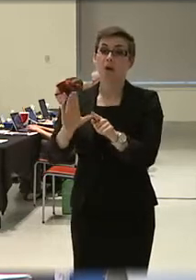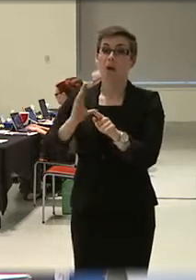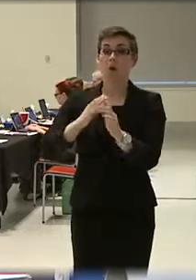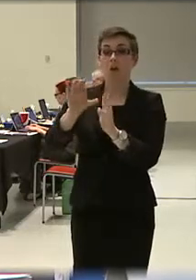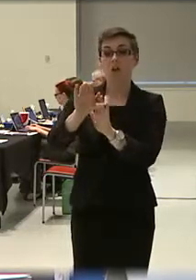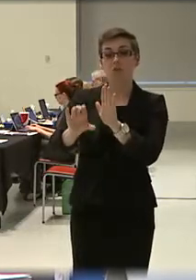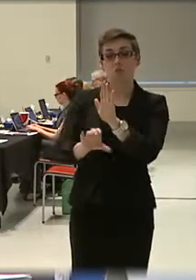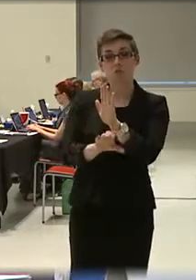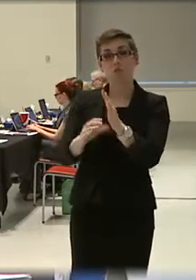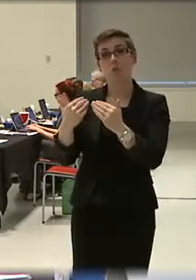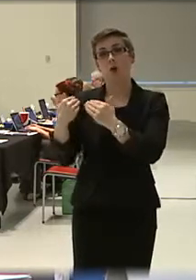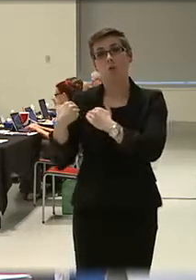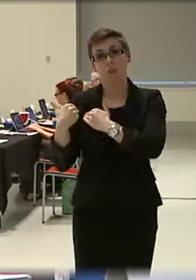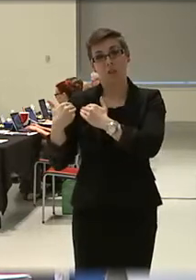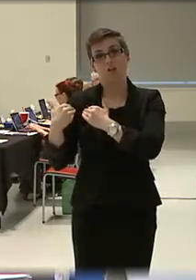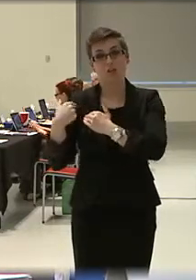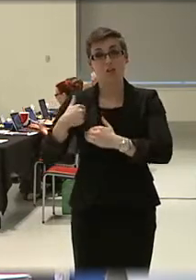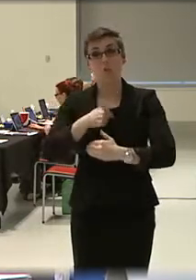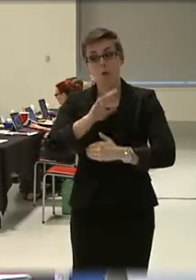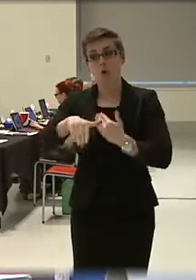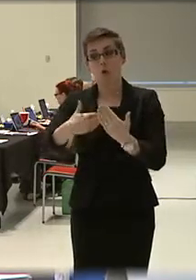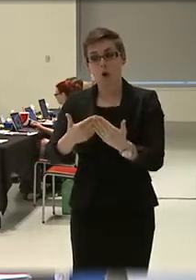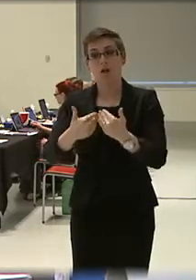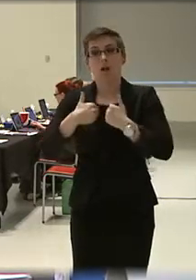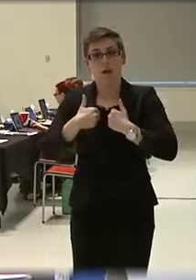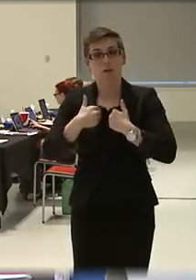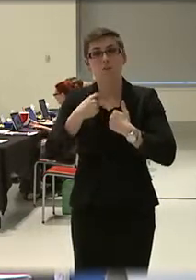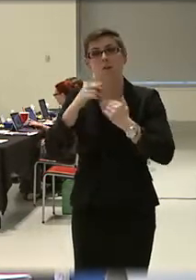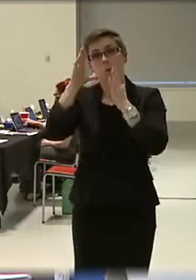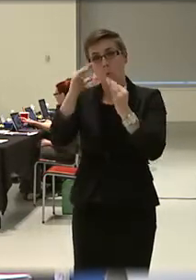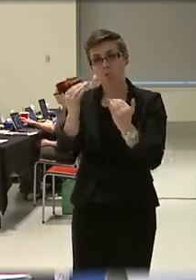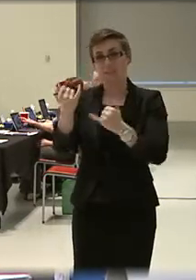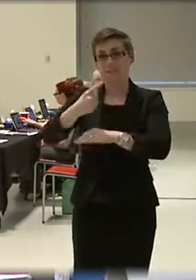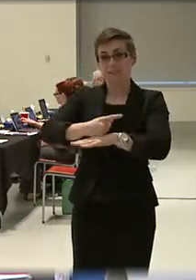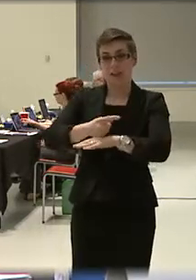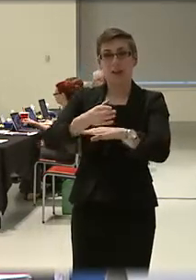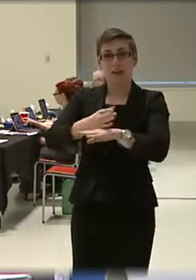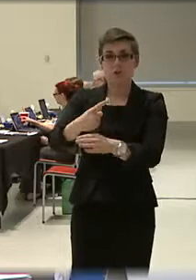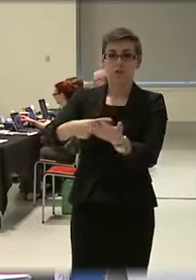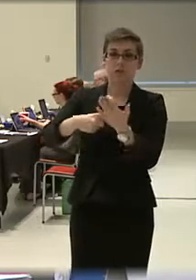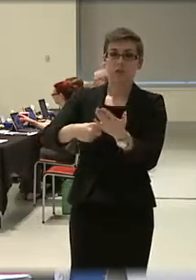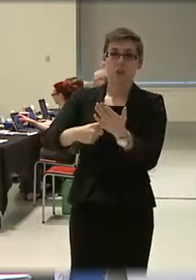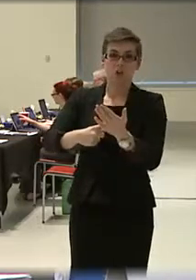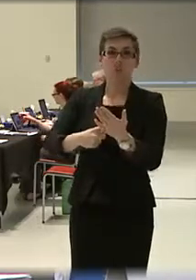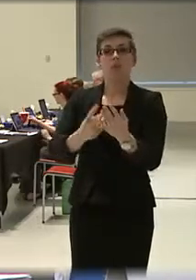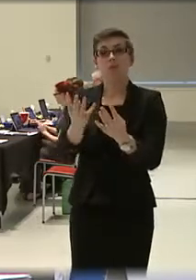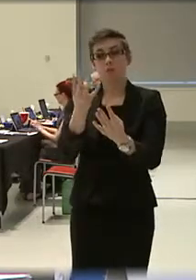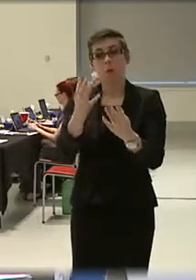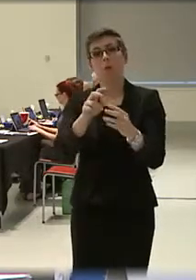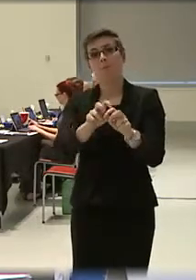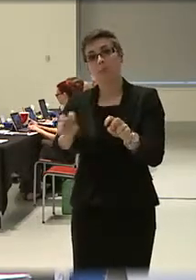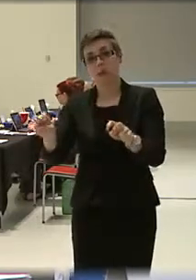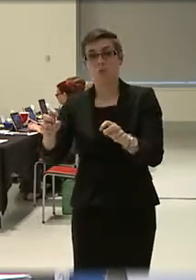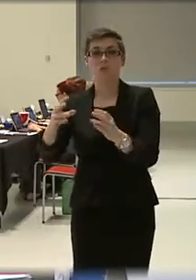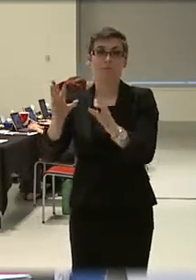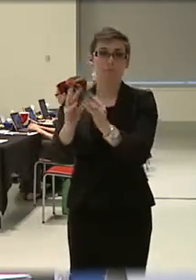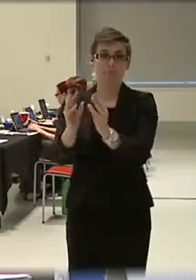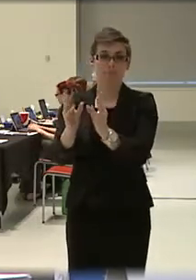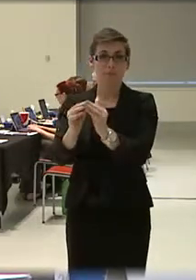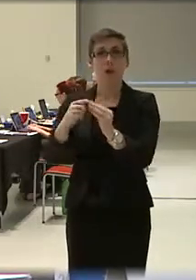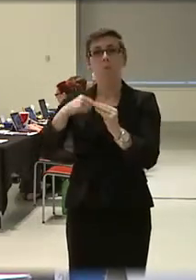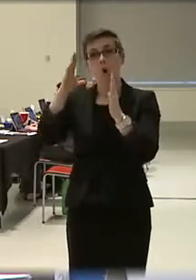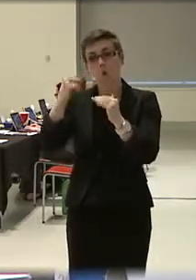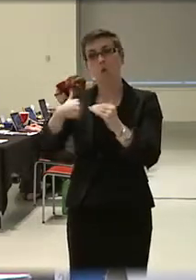obligations that we all hold as we do. And so I'm hopeful, given today's testimony and thoughtful recommendations, that we will do just that